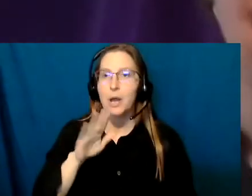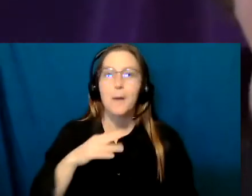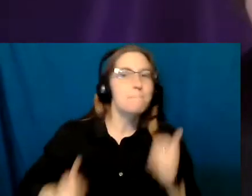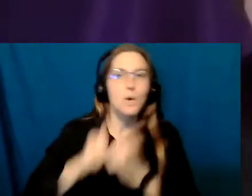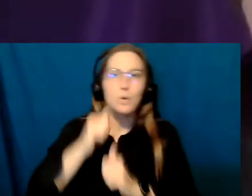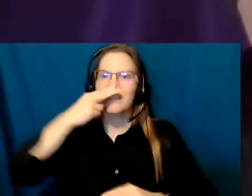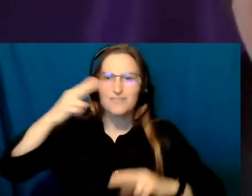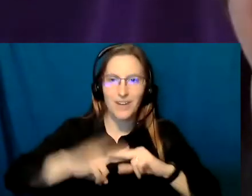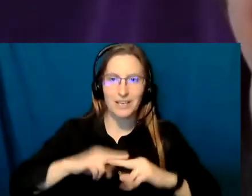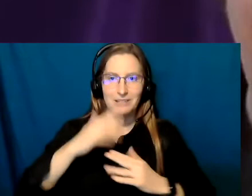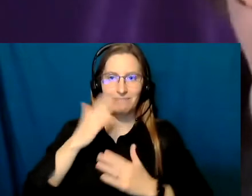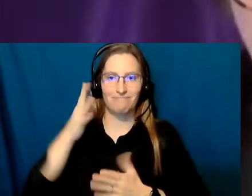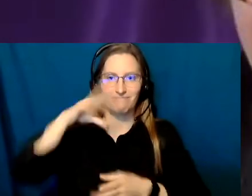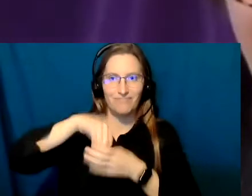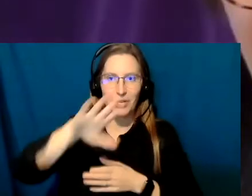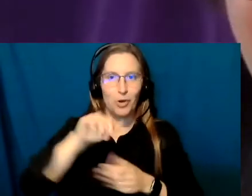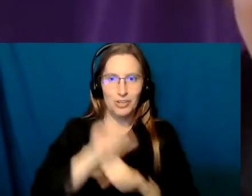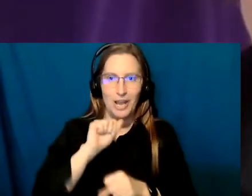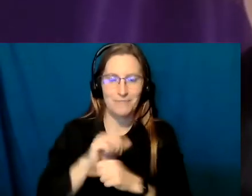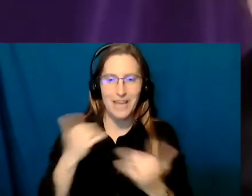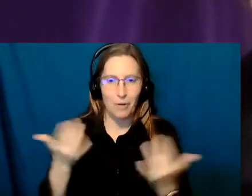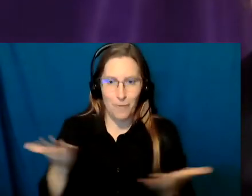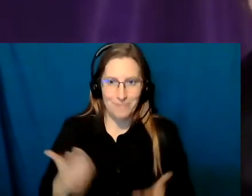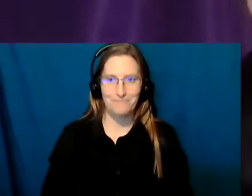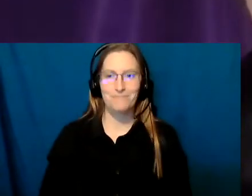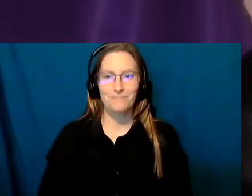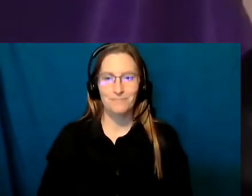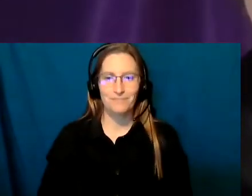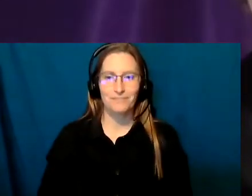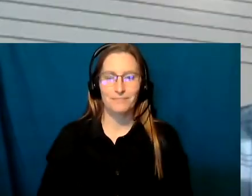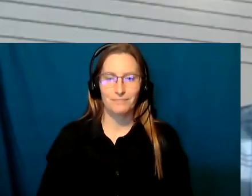part of the job that you're doing now?